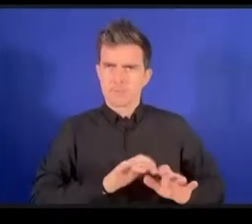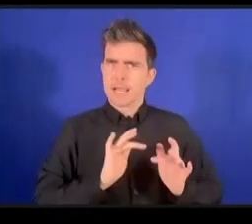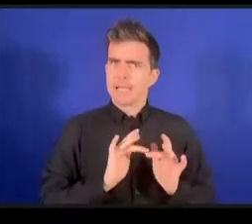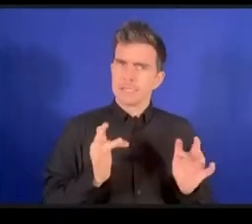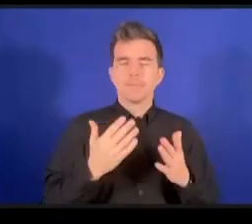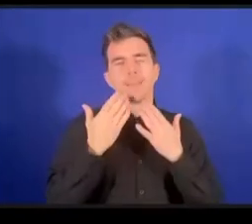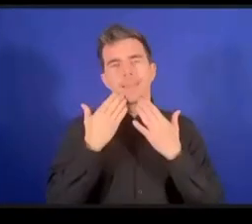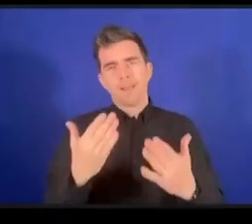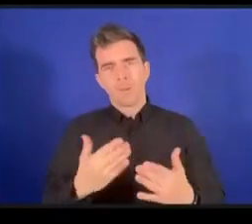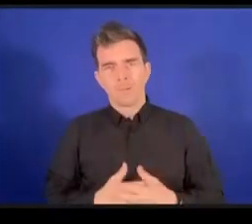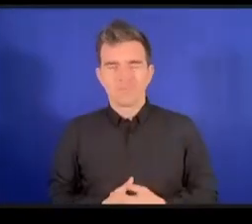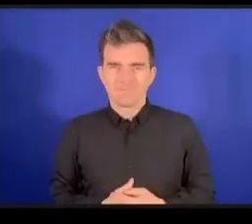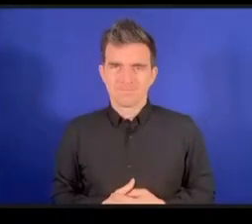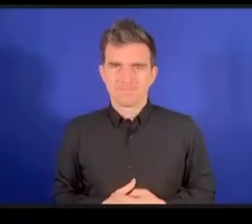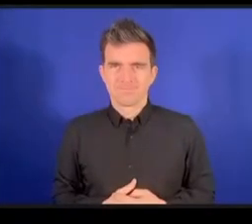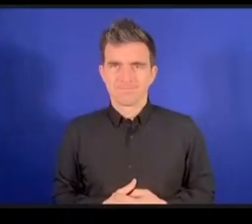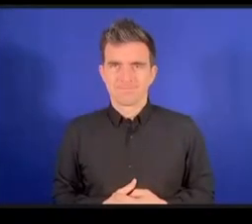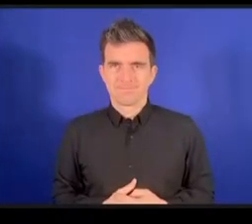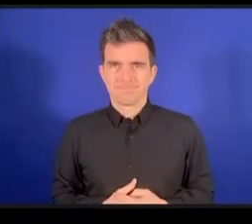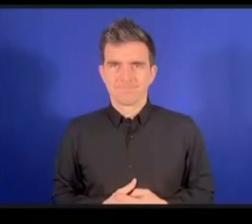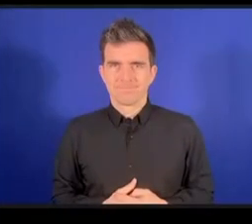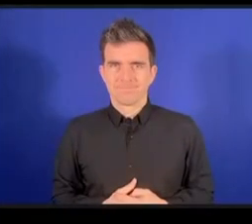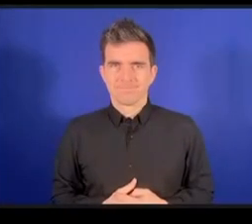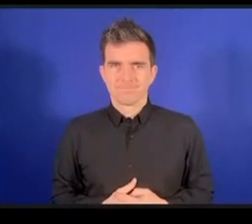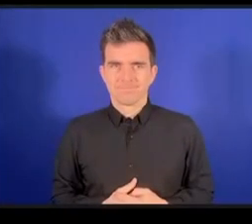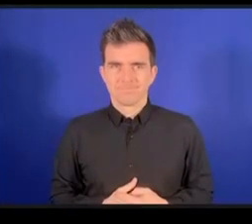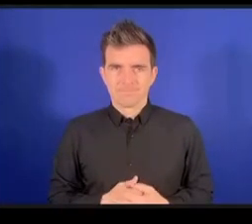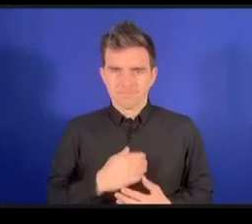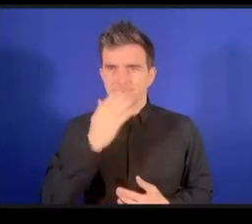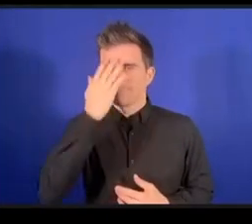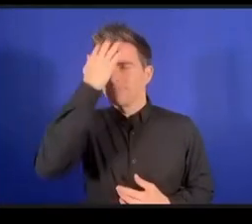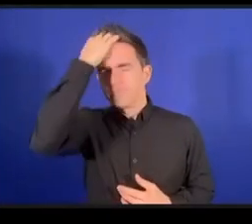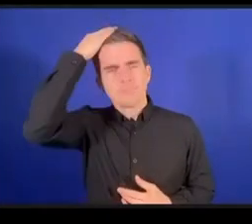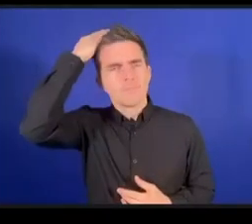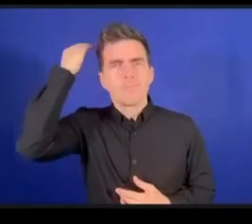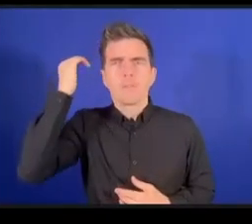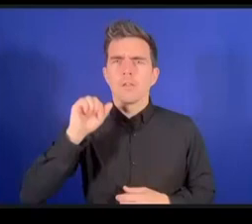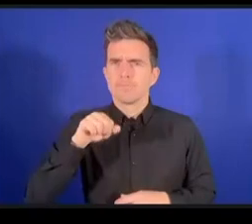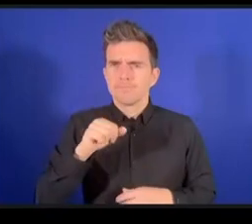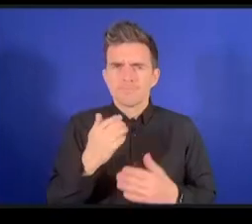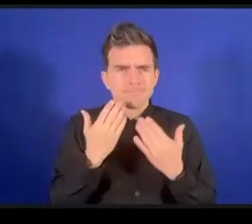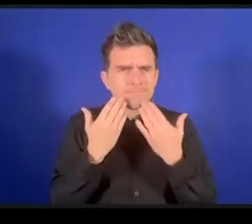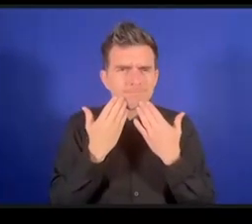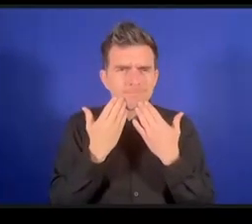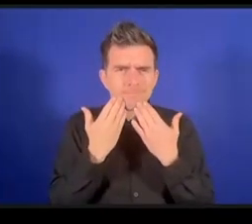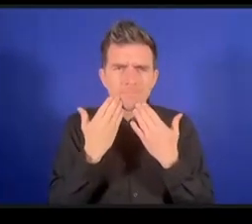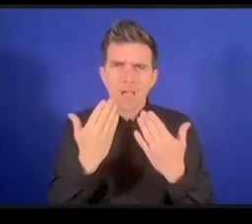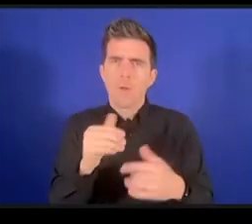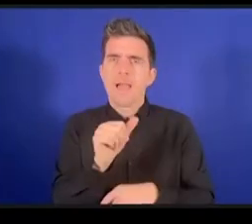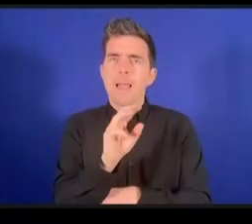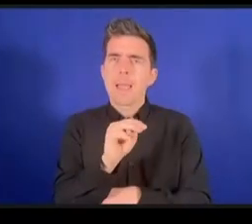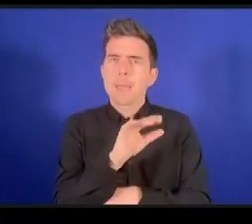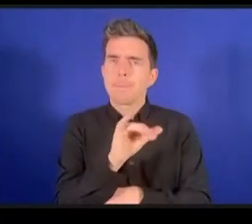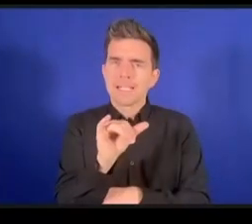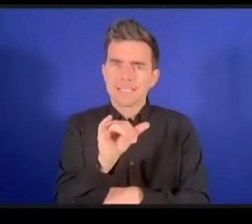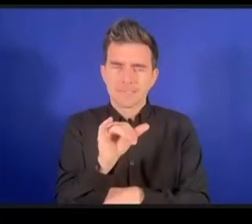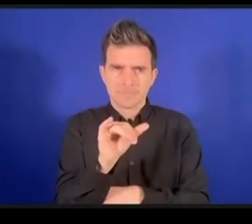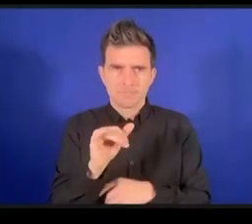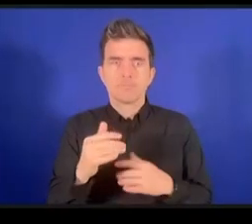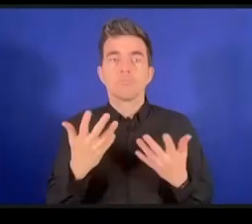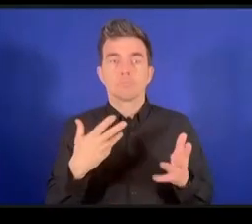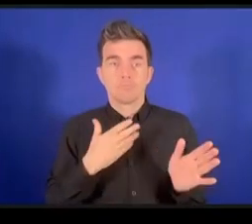Yes, thank you, Amy. So now we are calling Rajendra for the Dynamic Coalition on Jobs and on Digital